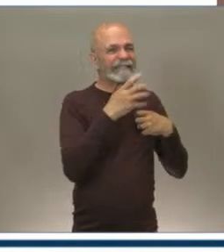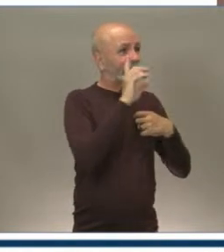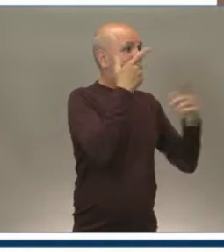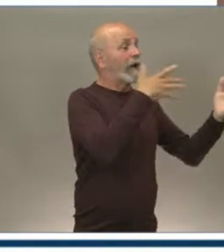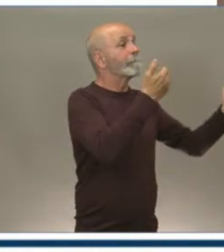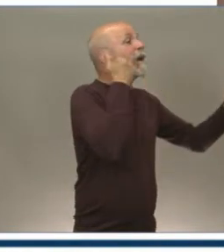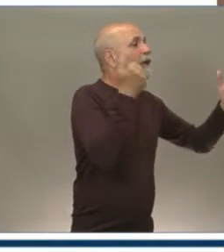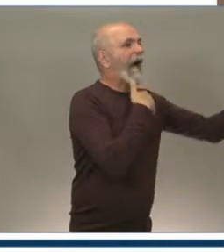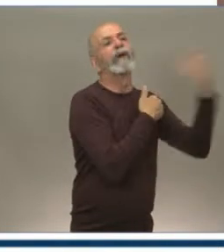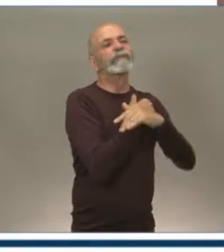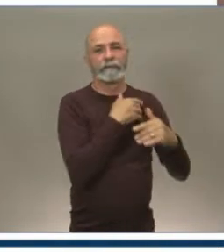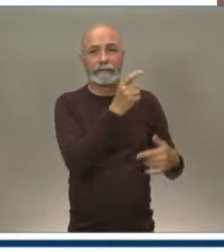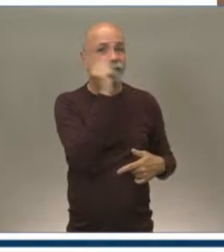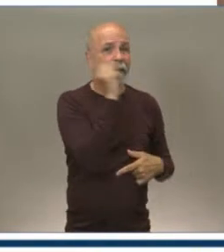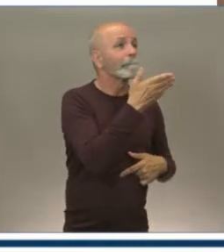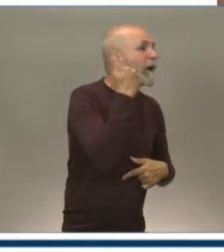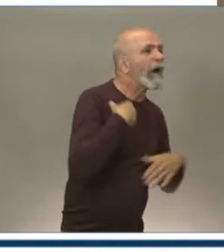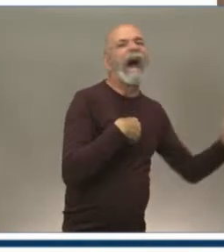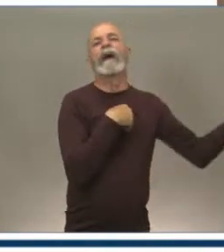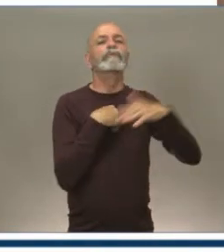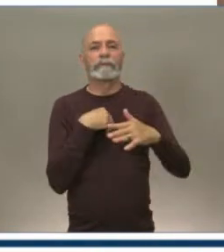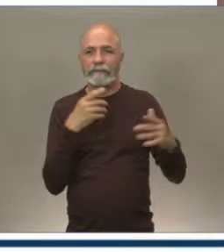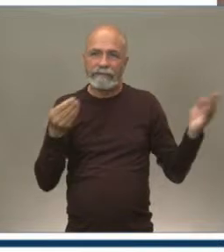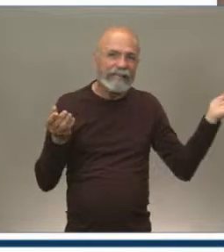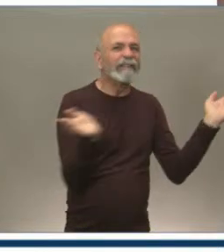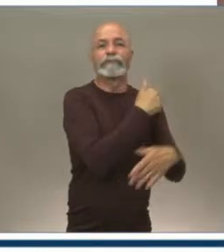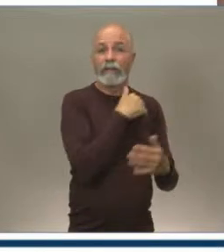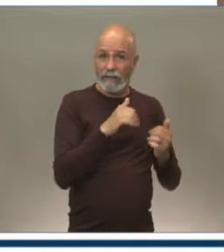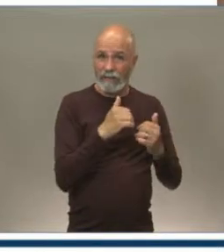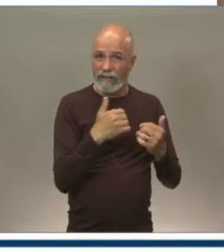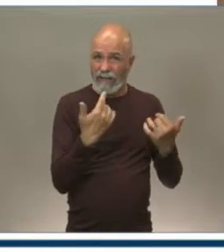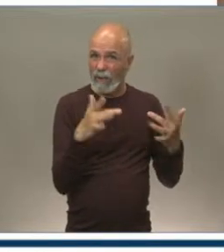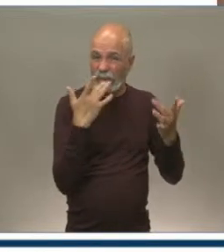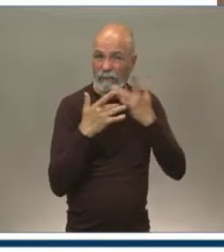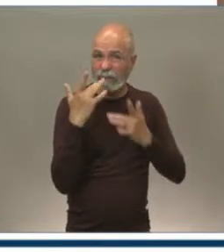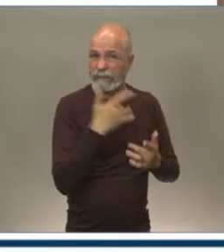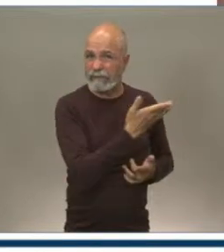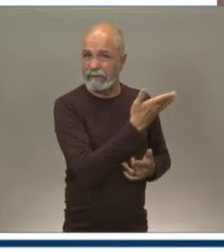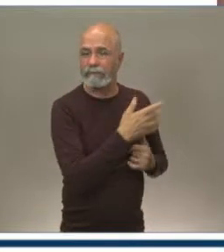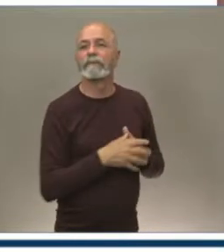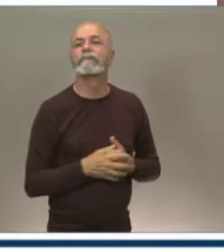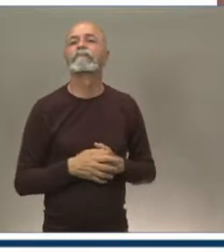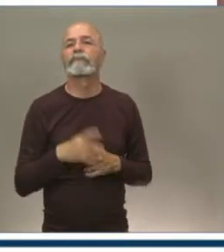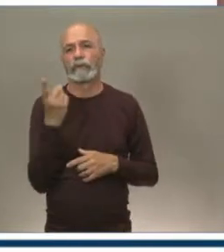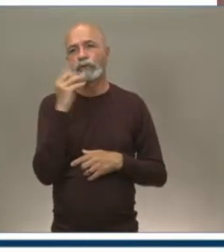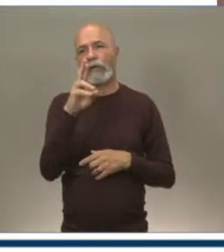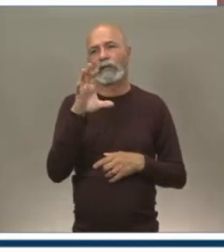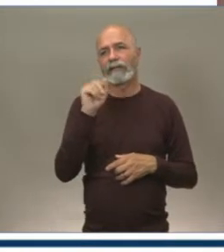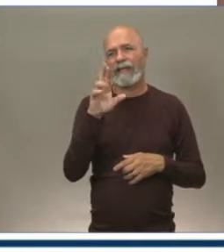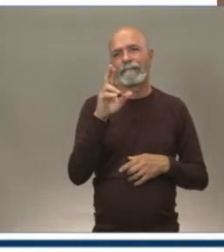Thank you. It's a very important question, and it's something that we are watching literally minute by minute.